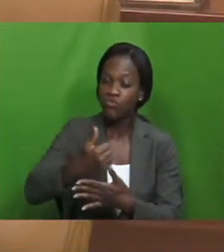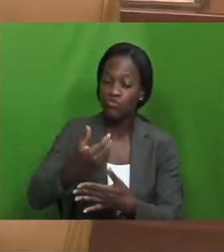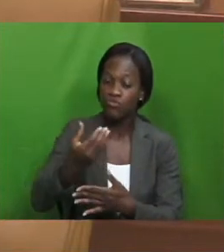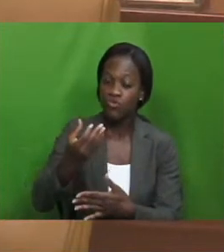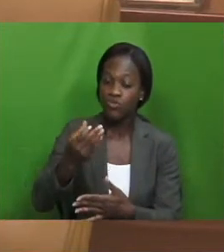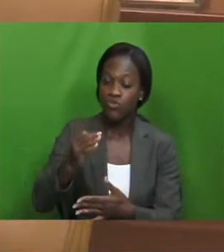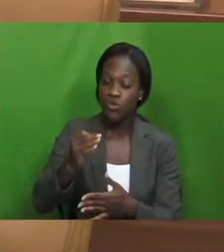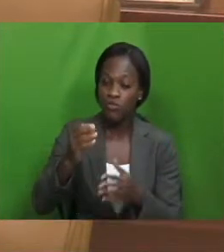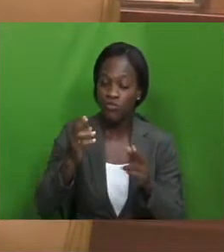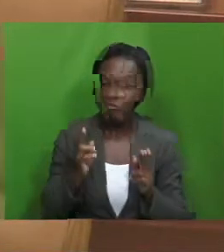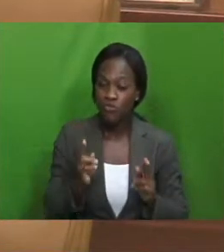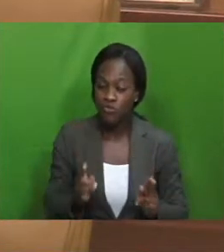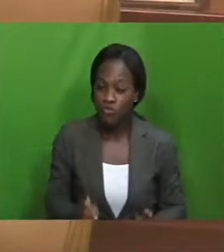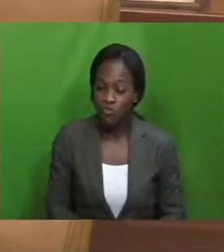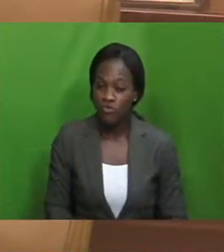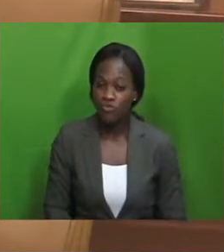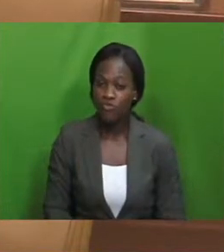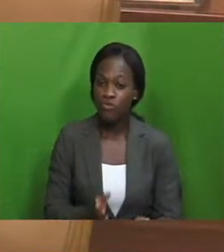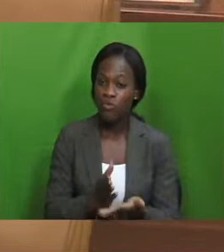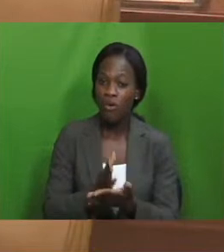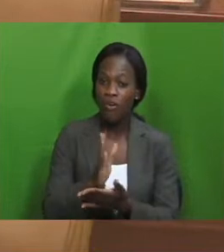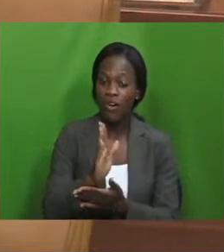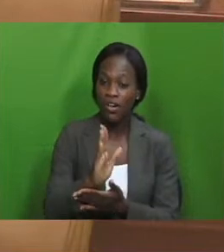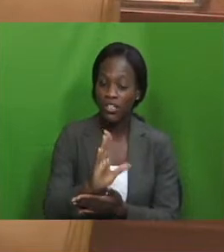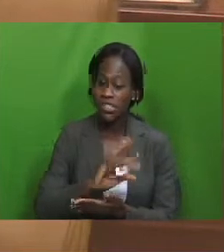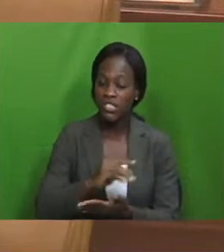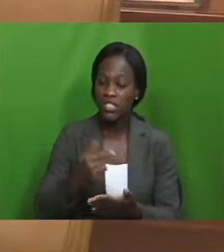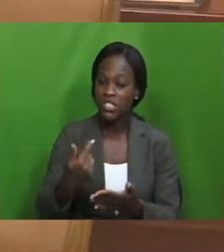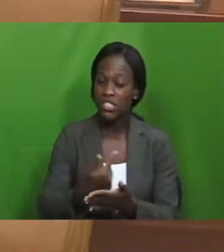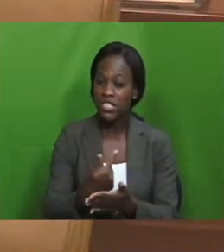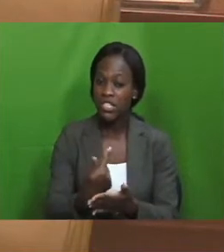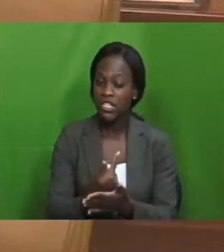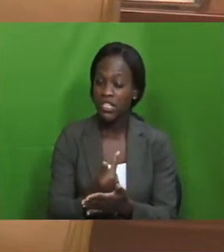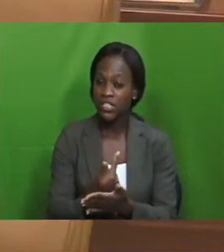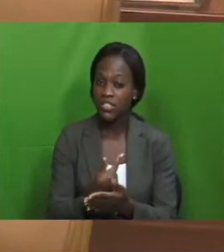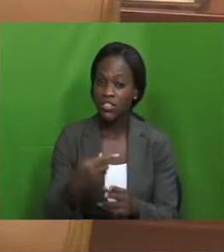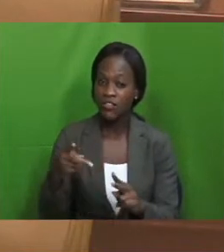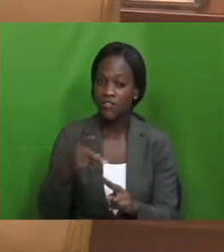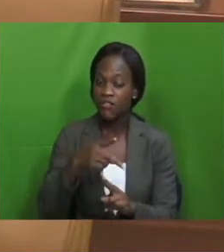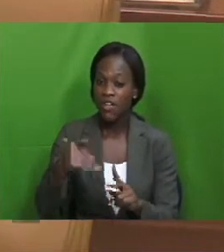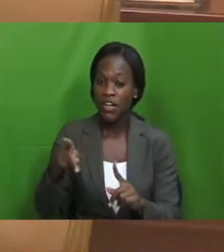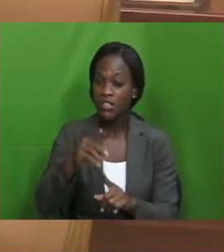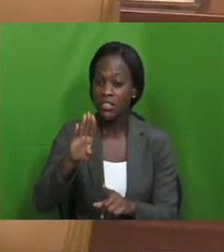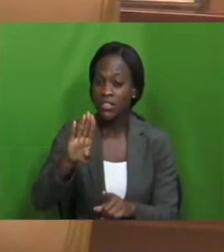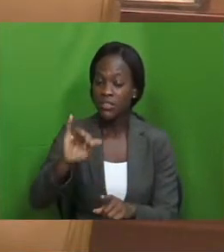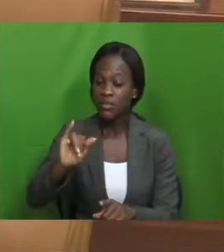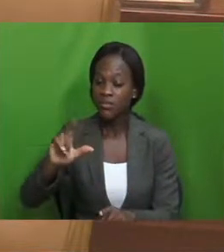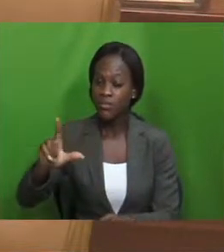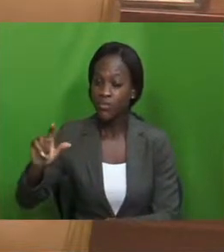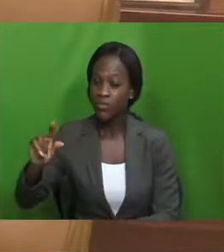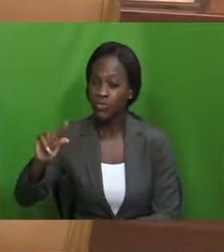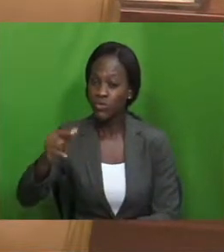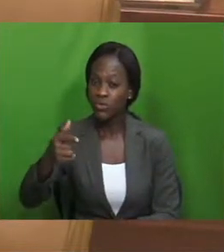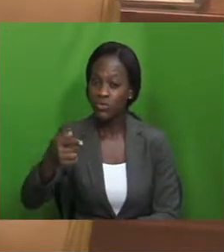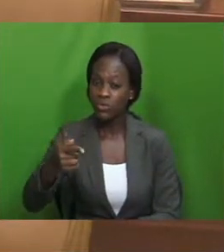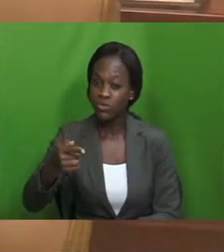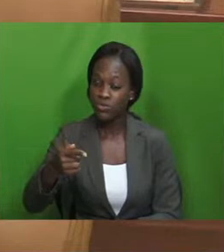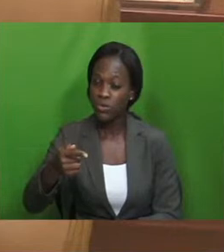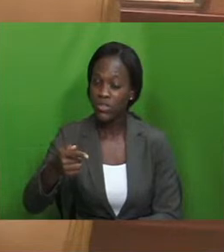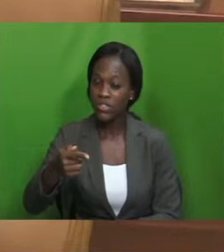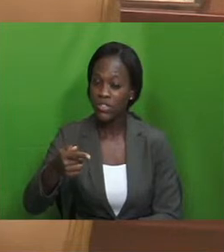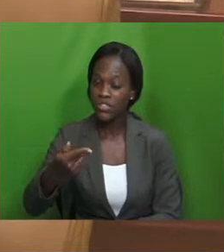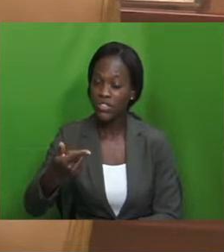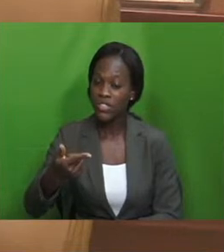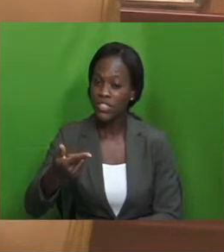rights and Ghanaian Family Values Bill 2021. And it's mentioned,